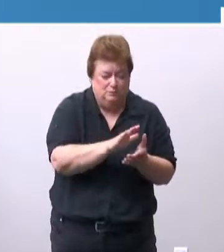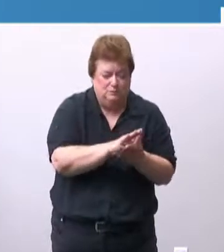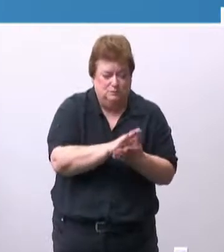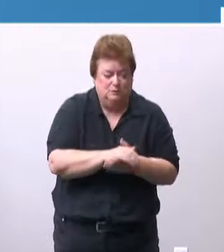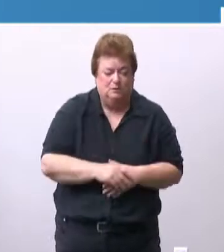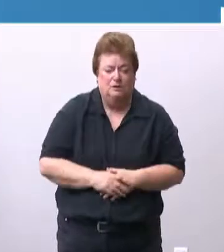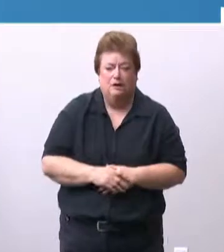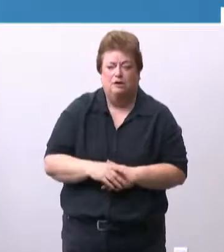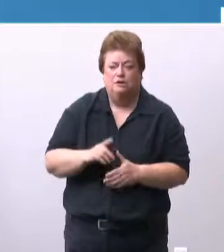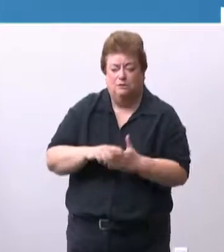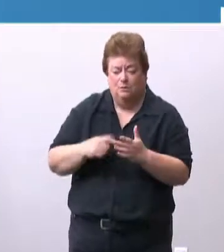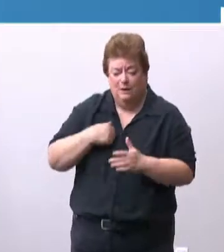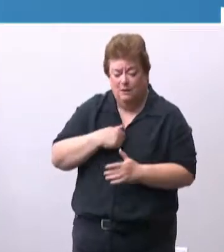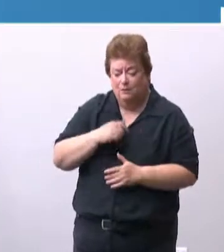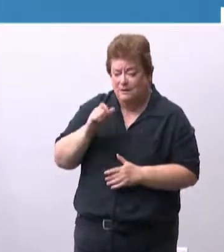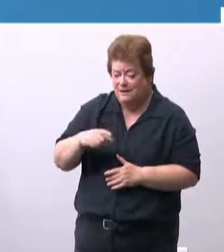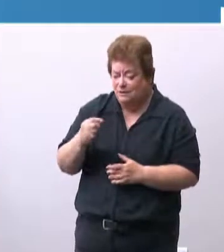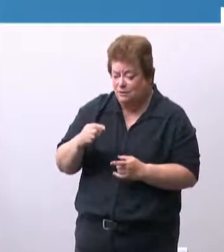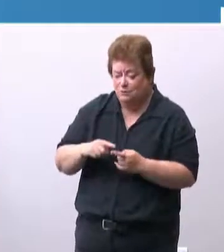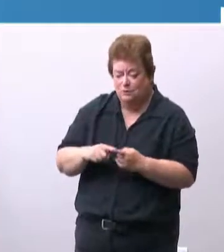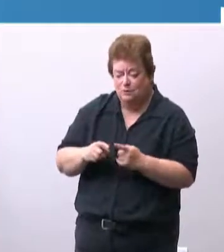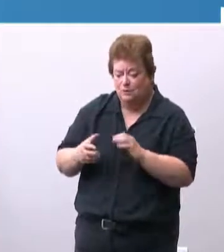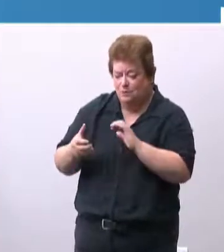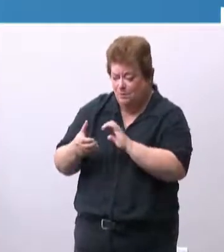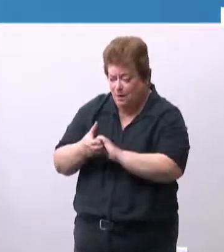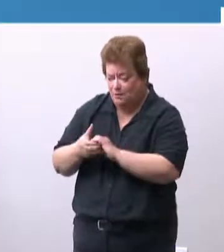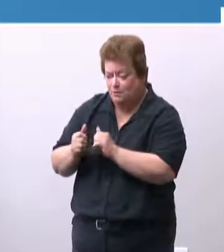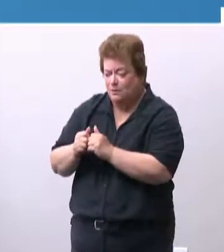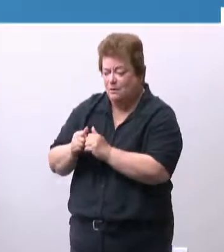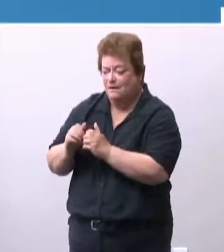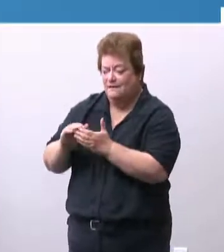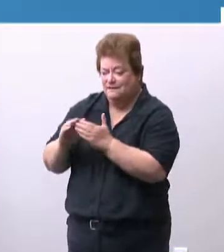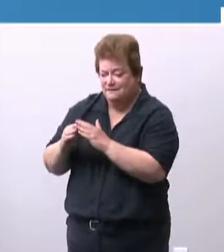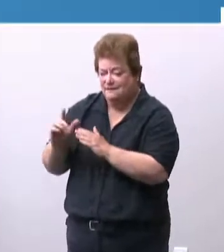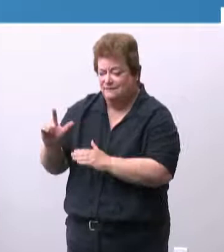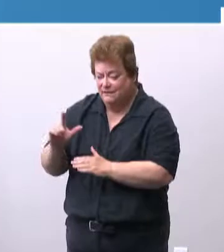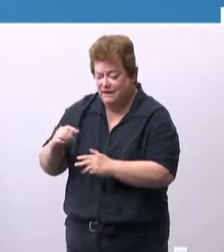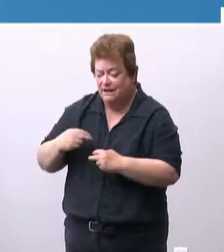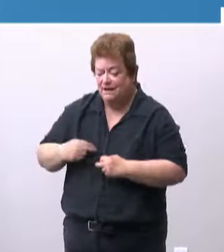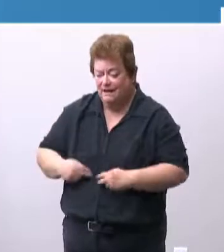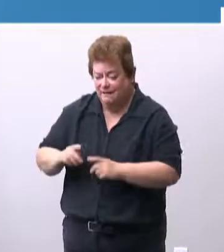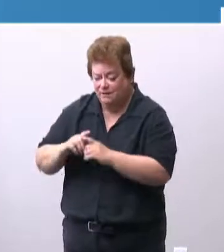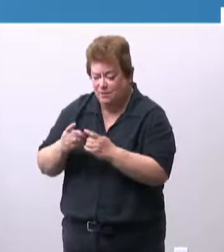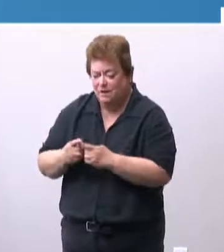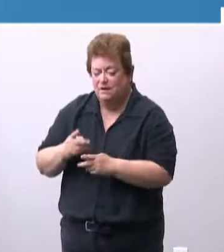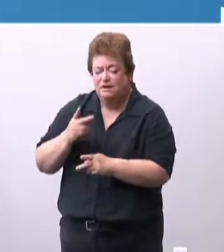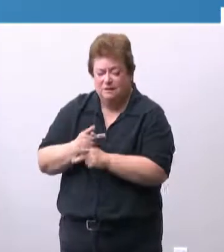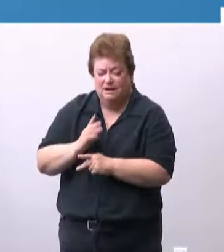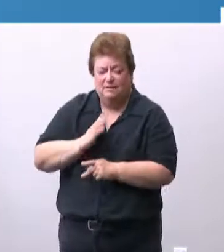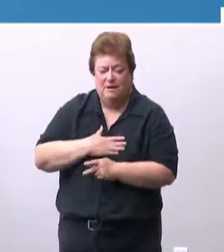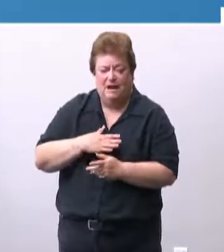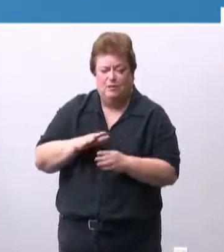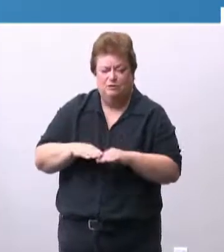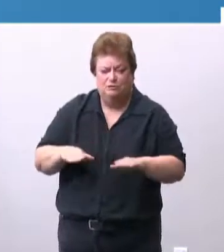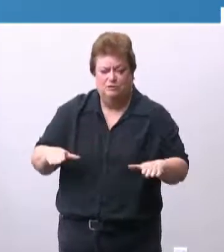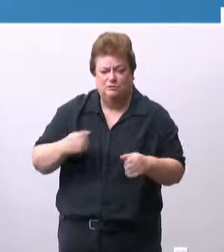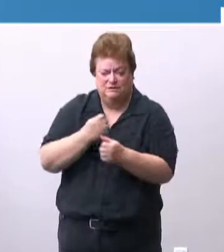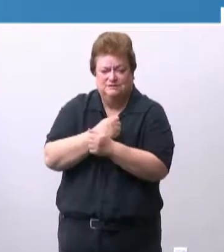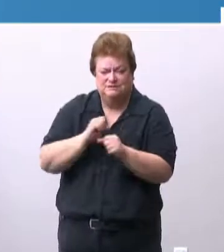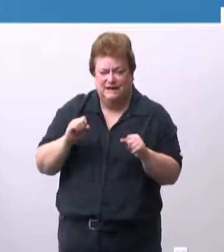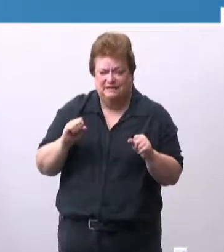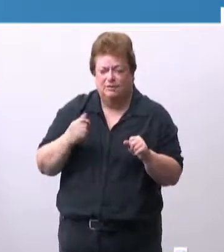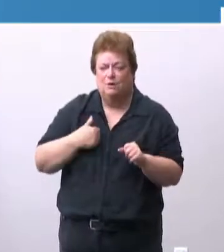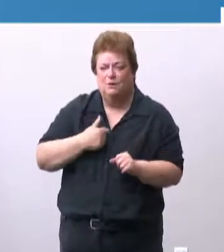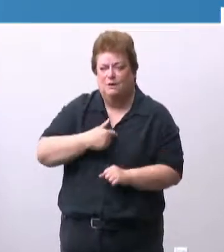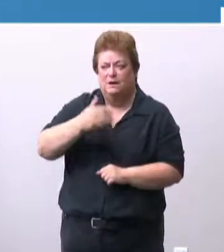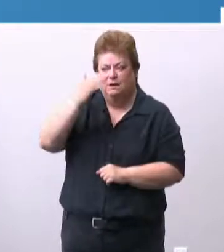need to do to partner with the City of Lincoln and the Health Department and to keep our kids safe and our students safe, we want to be able to do it because we know